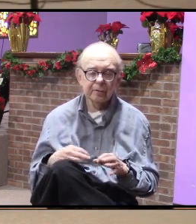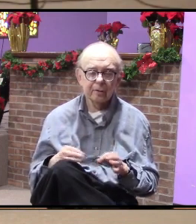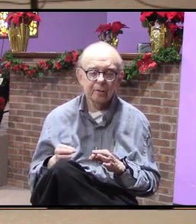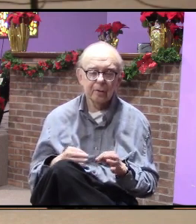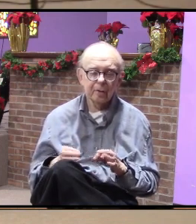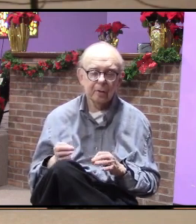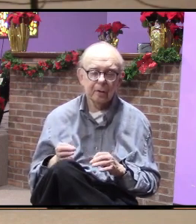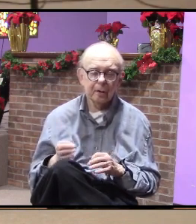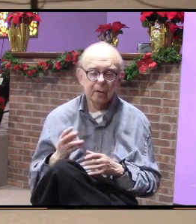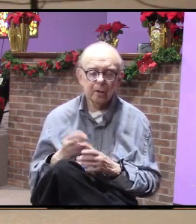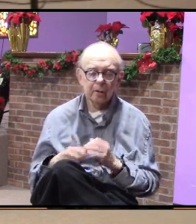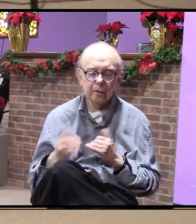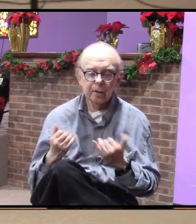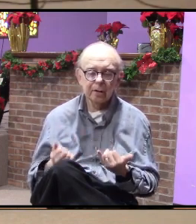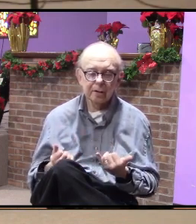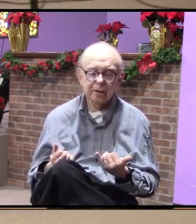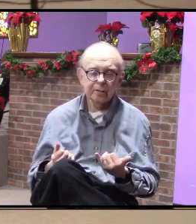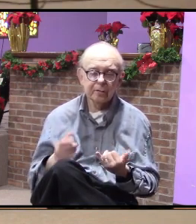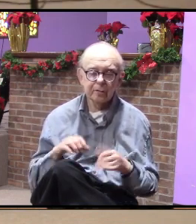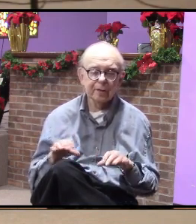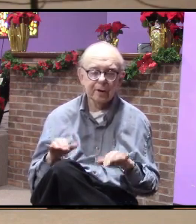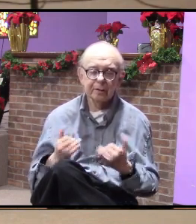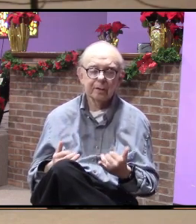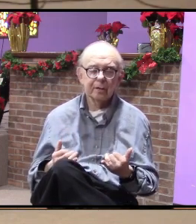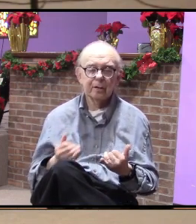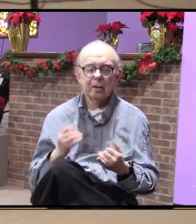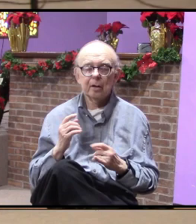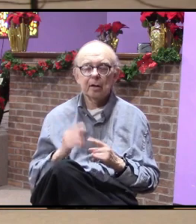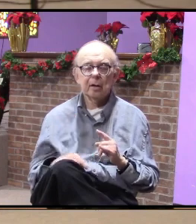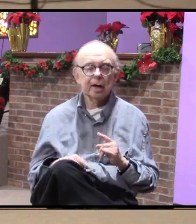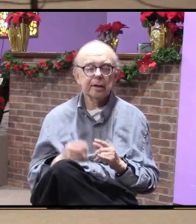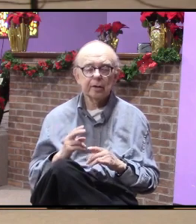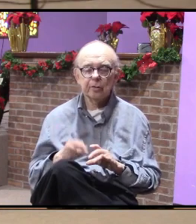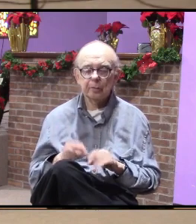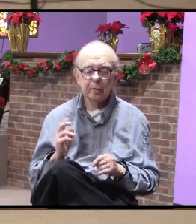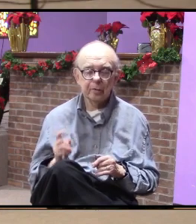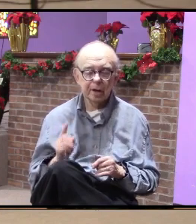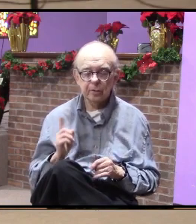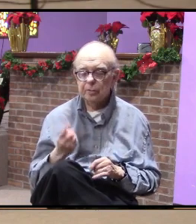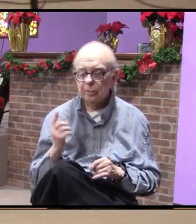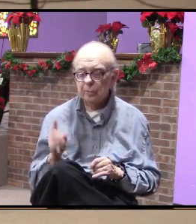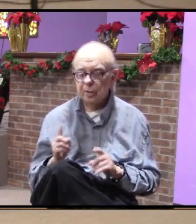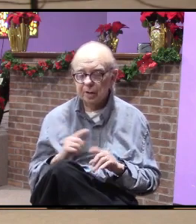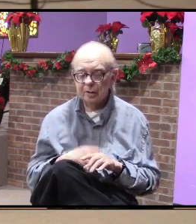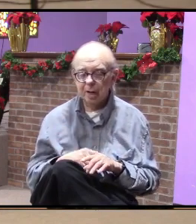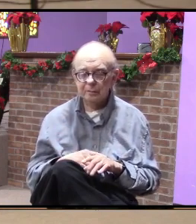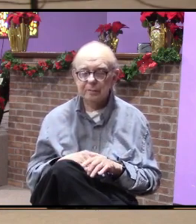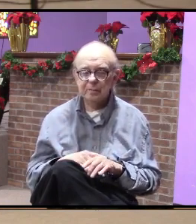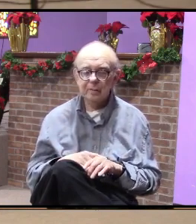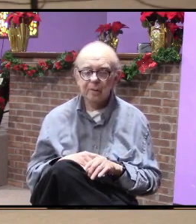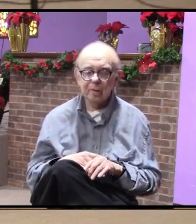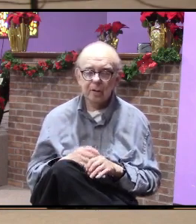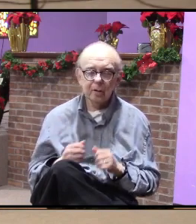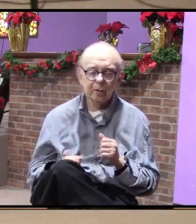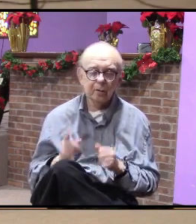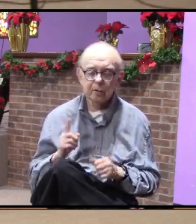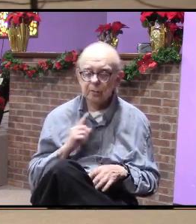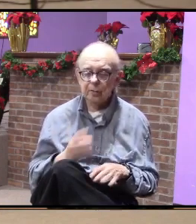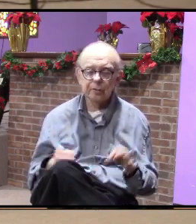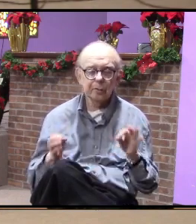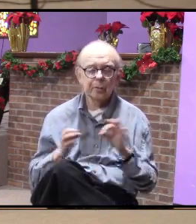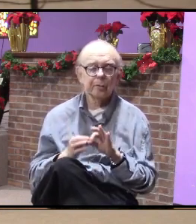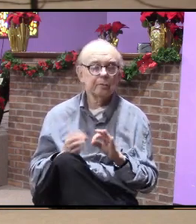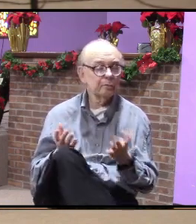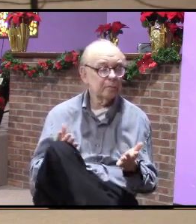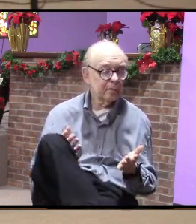both needing to be done right now. I can't do both of them. I can only do one. So which one is the most